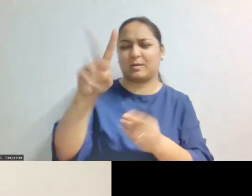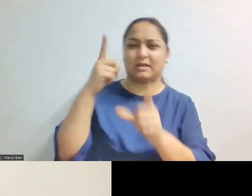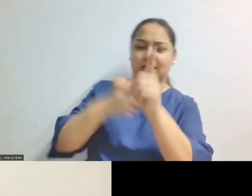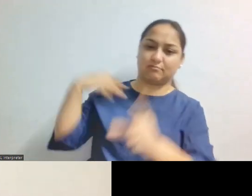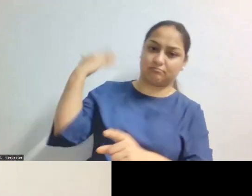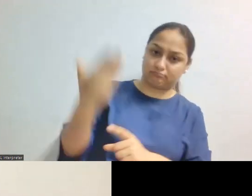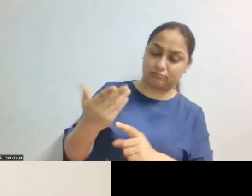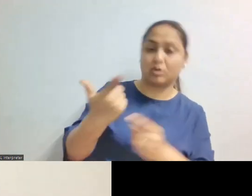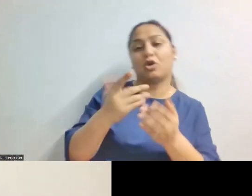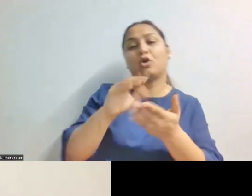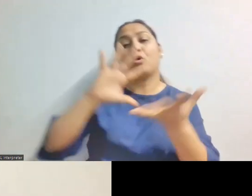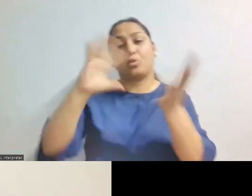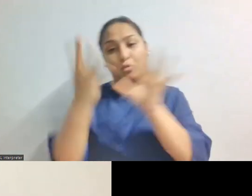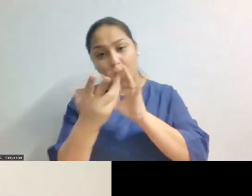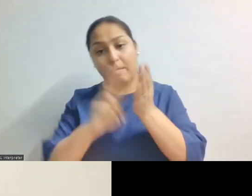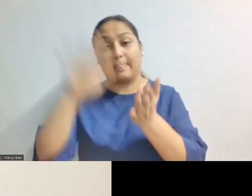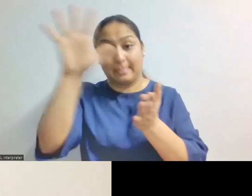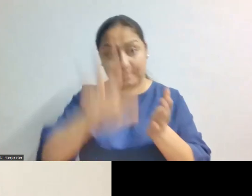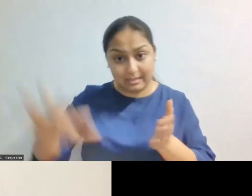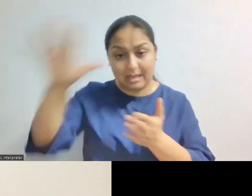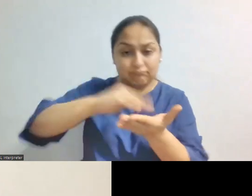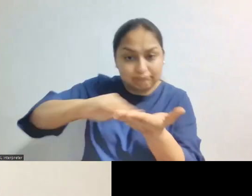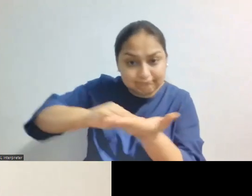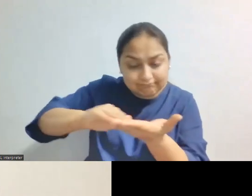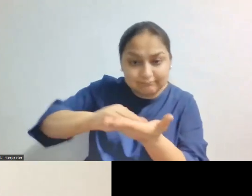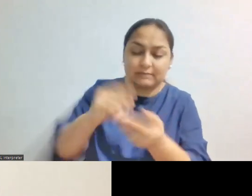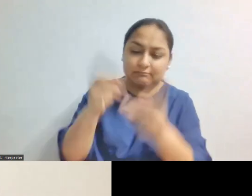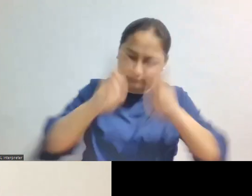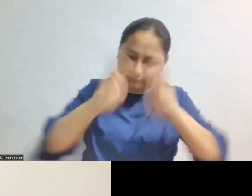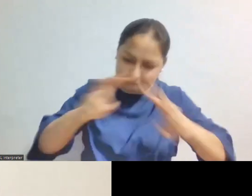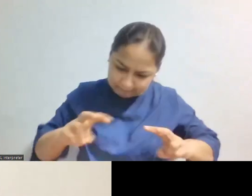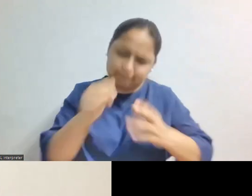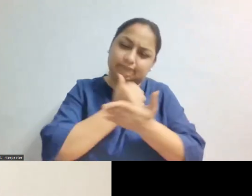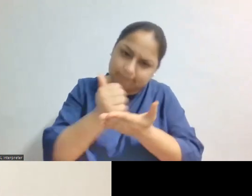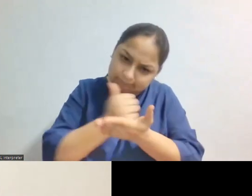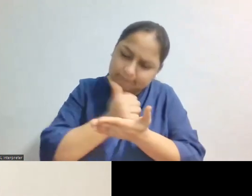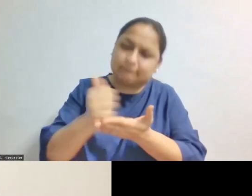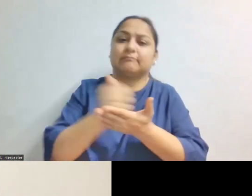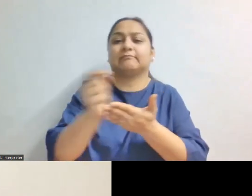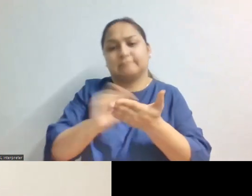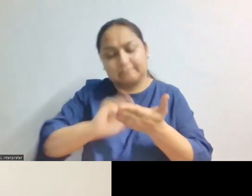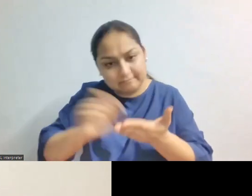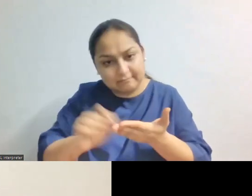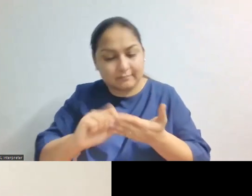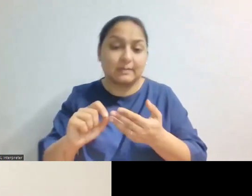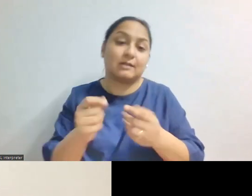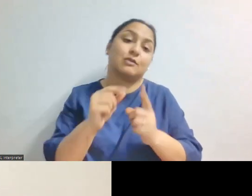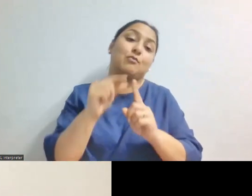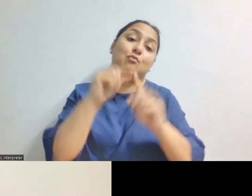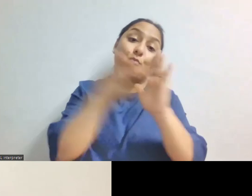and grassroots levels through research, writing, training, policy influence, and